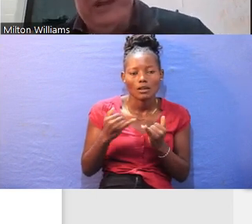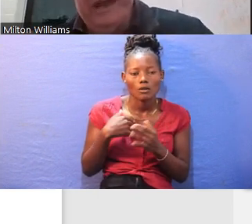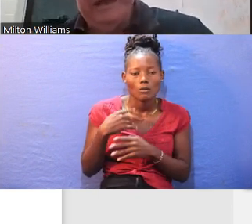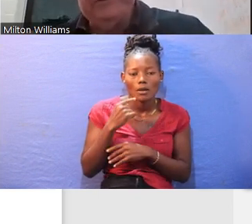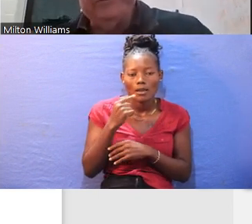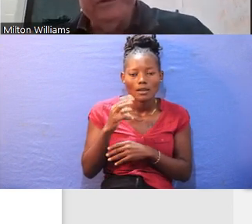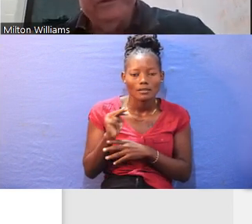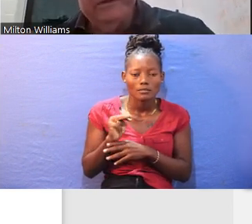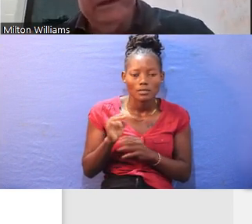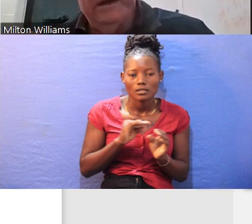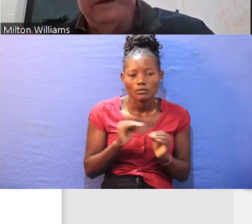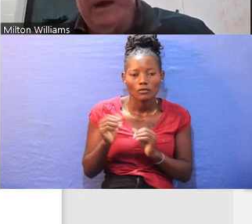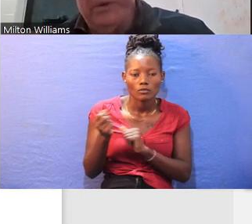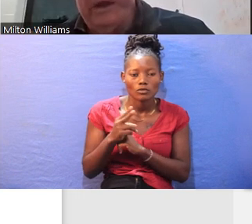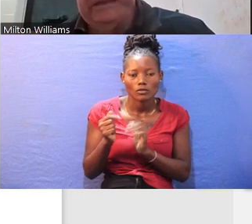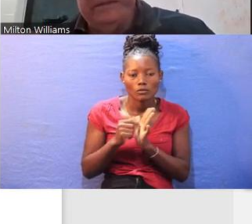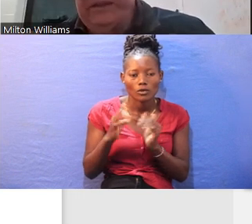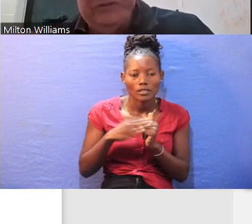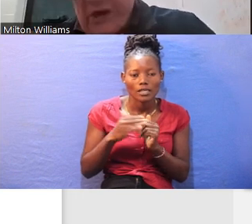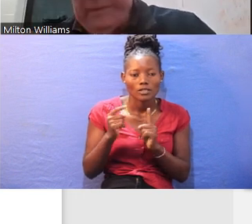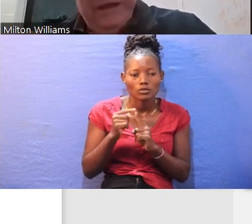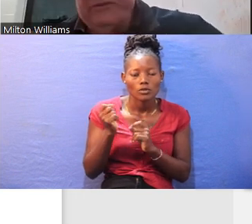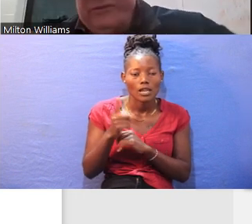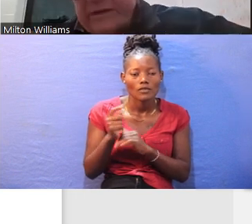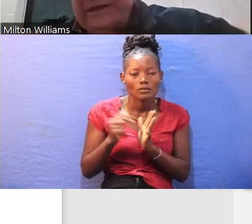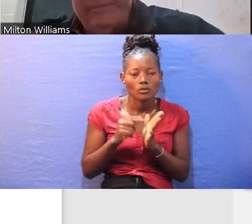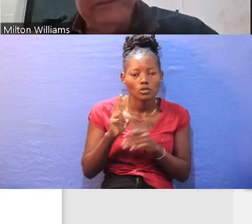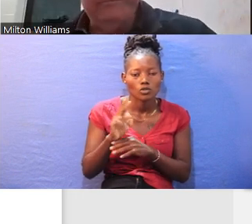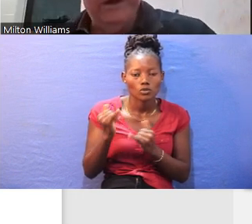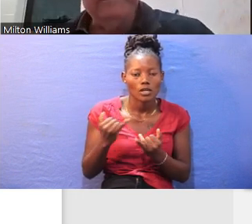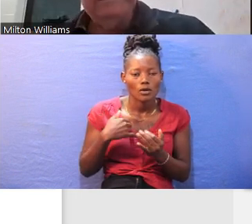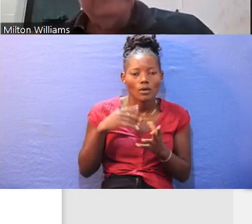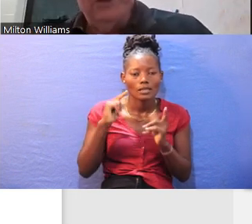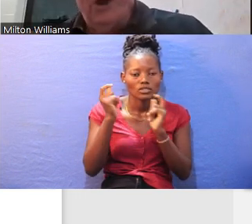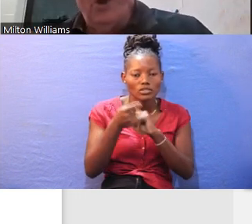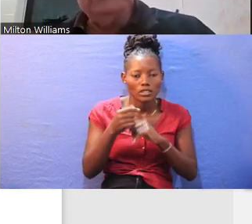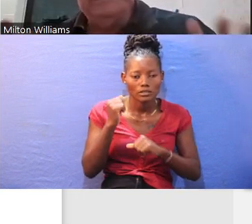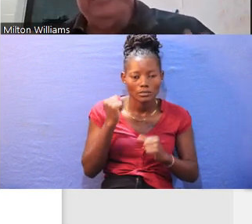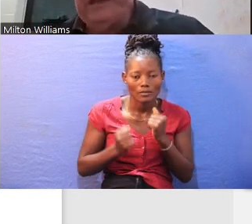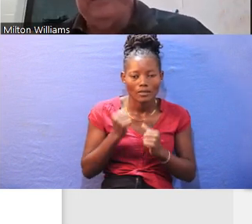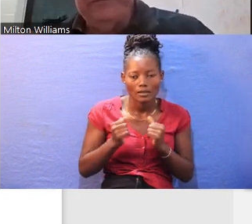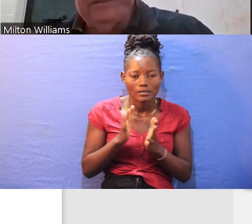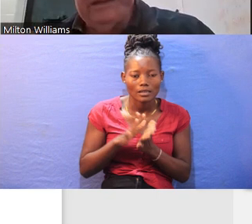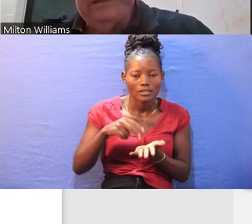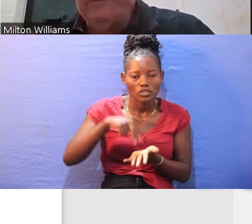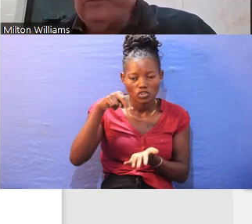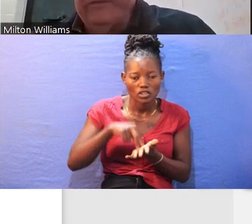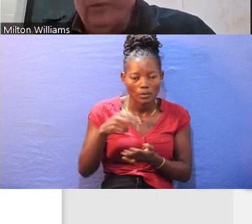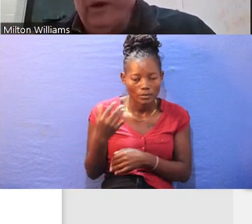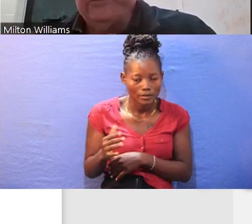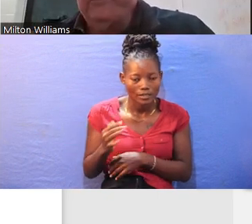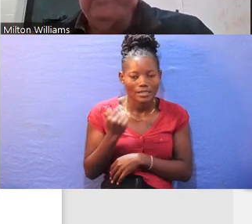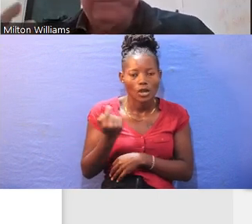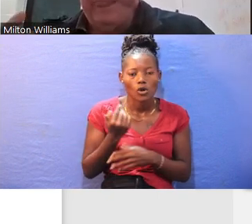totally changed my running and jumping. I was dunking a basketball. The only thing different that I did was